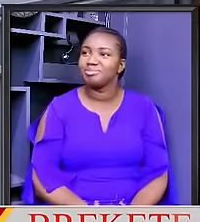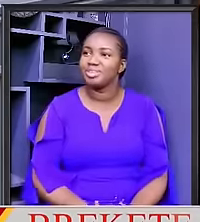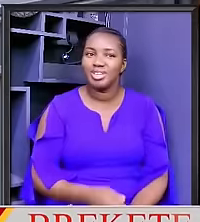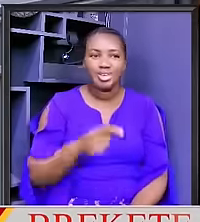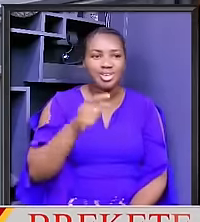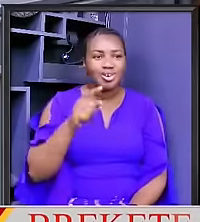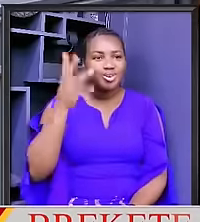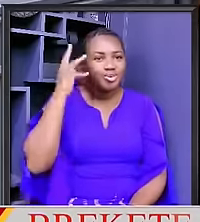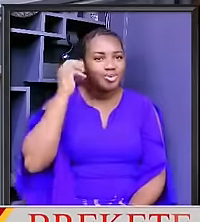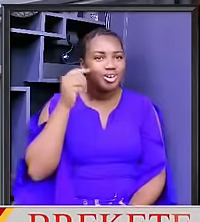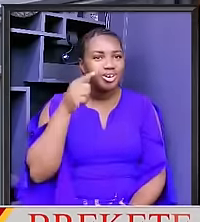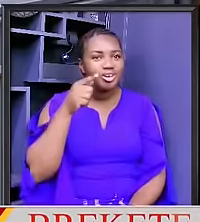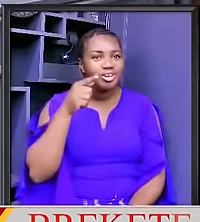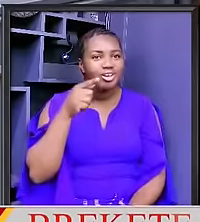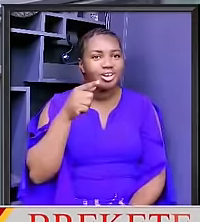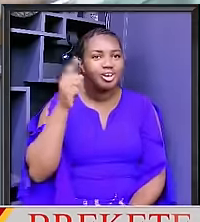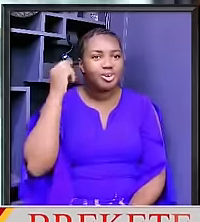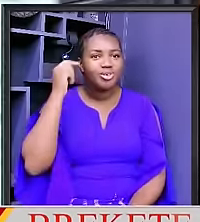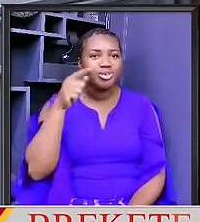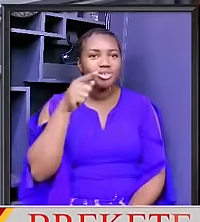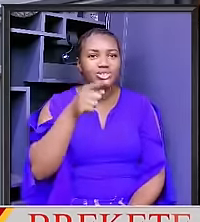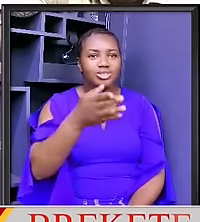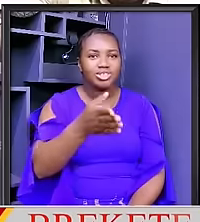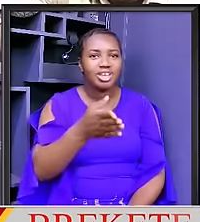You know the studio that day, ba?